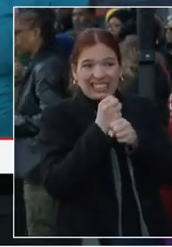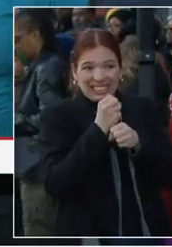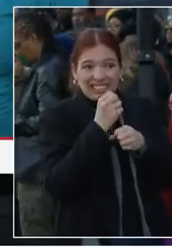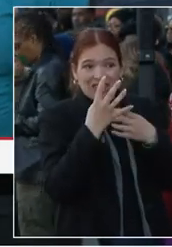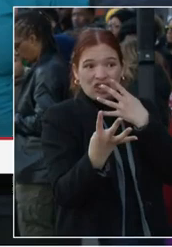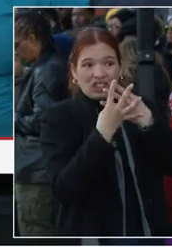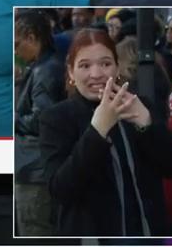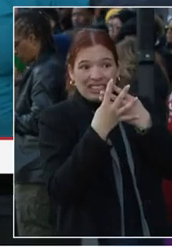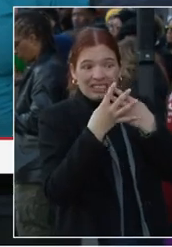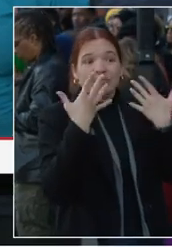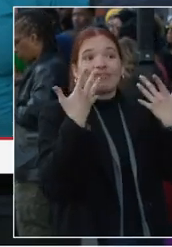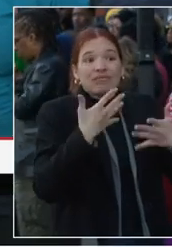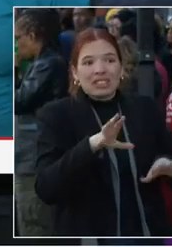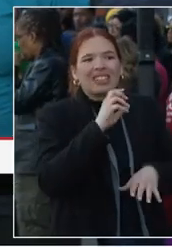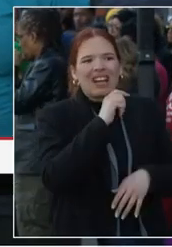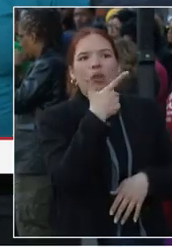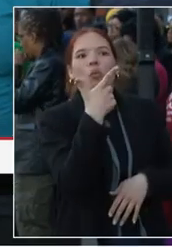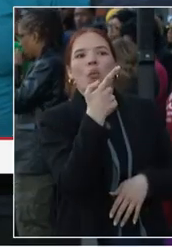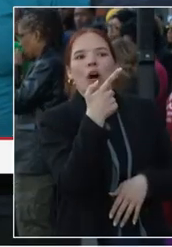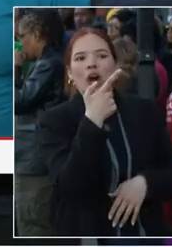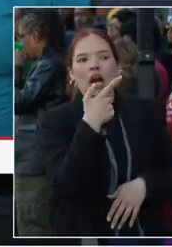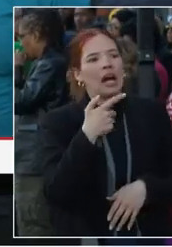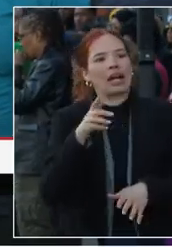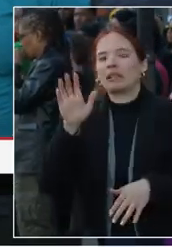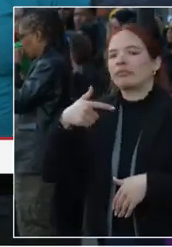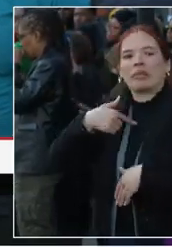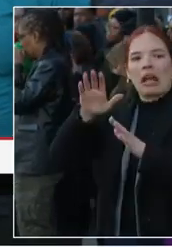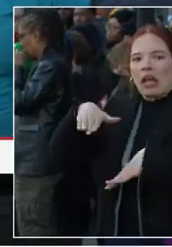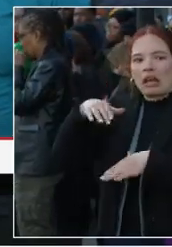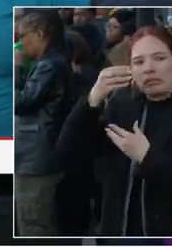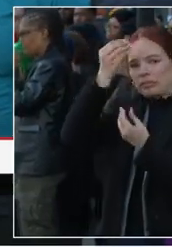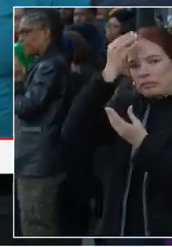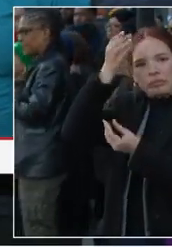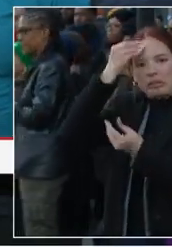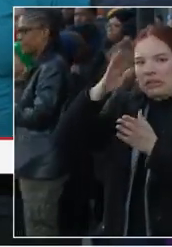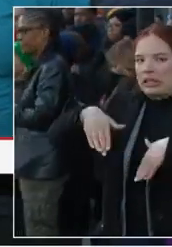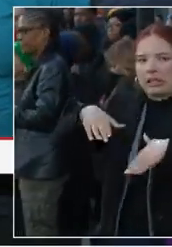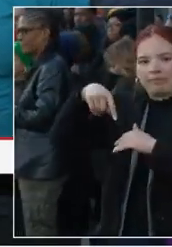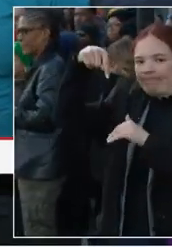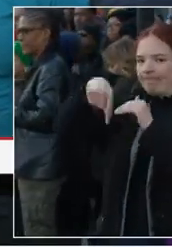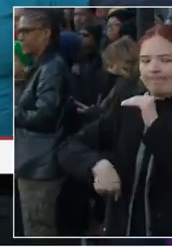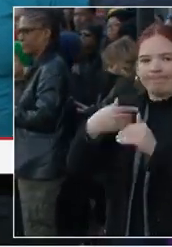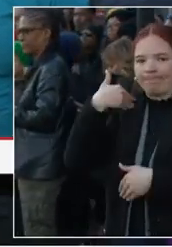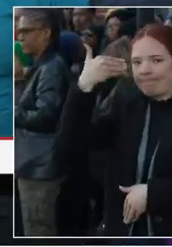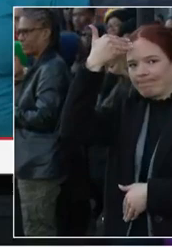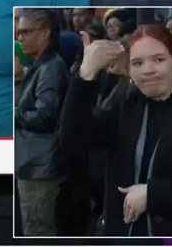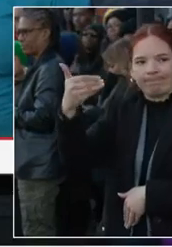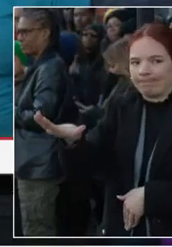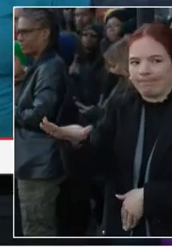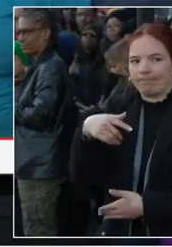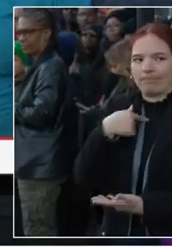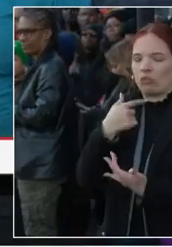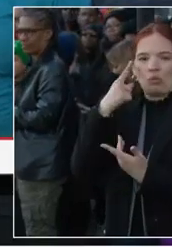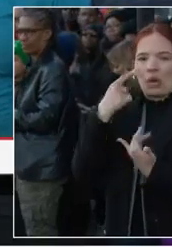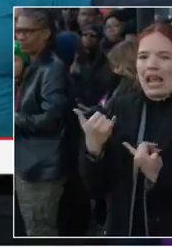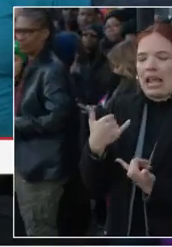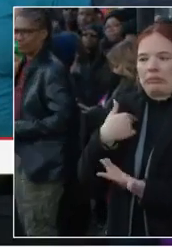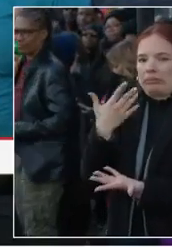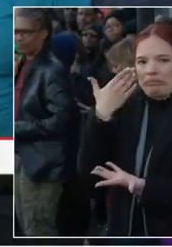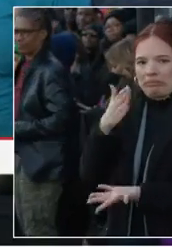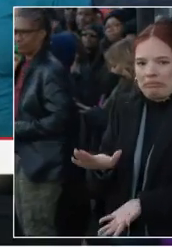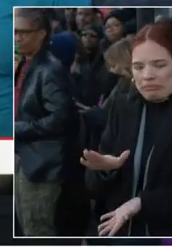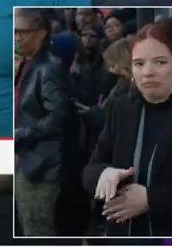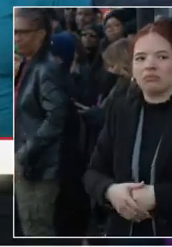that? I don't know all the details, so I won't comment on it. Anything else? Yes. Mayor,